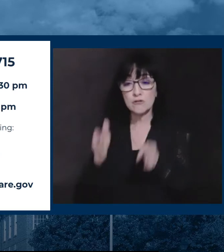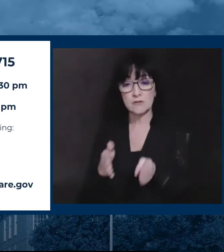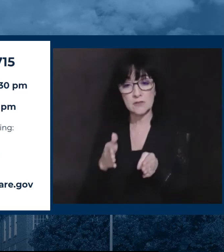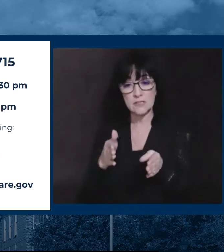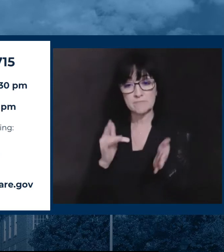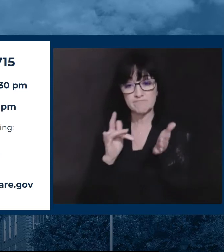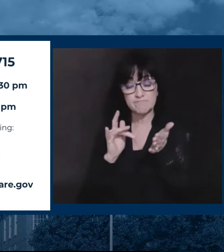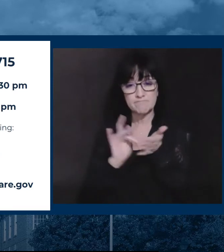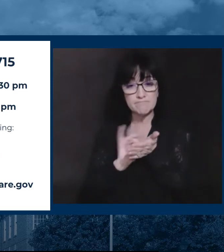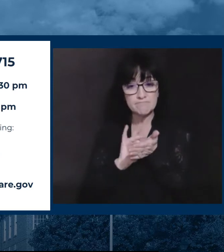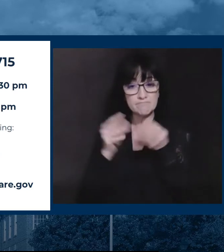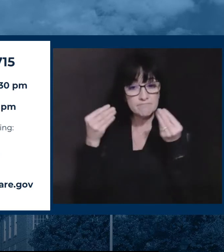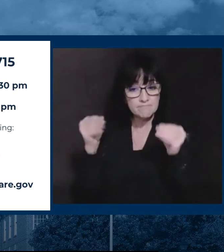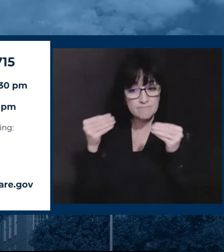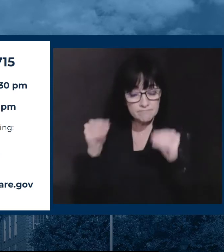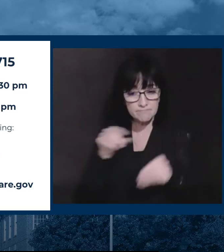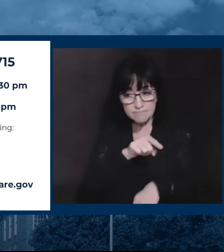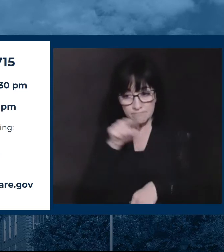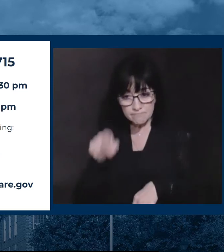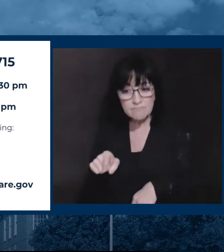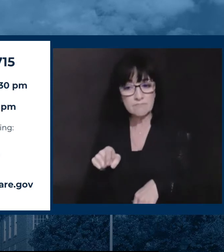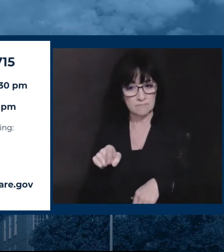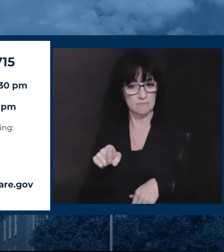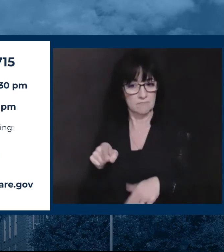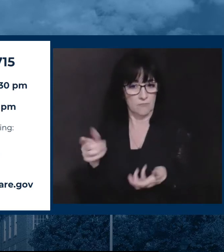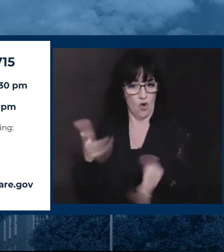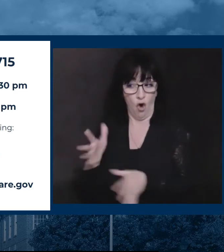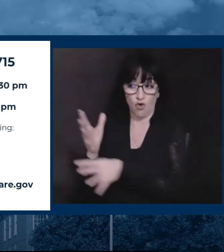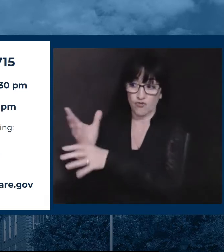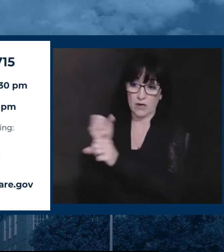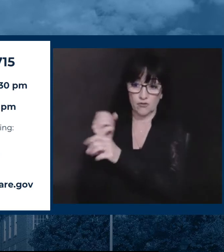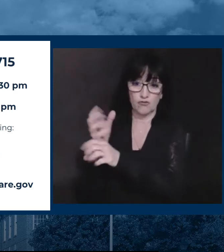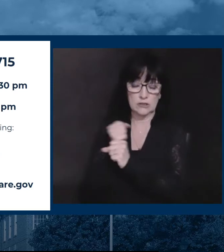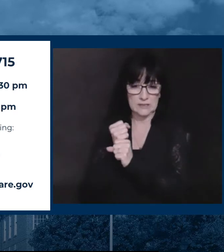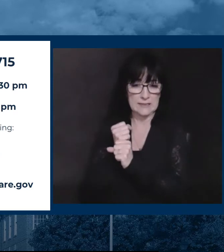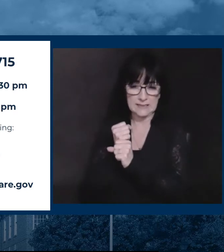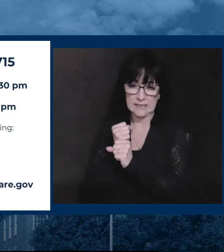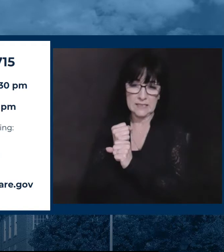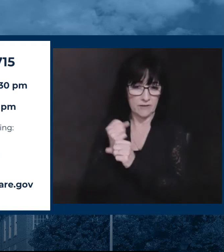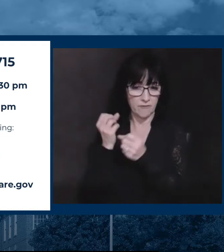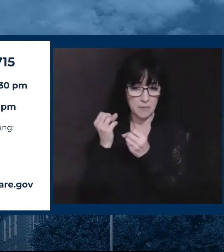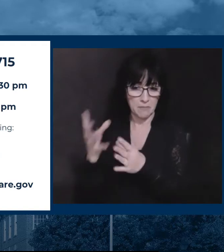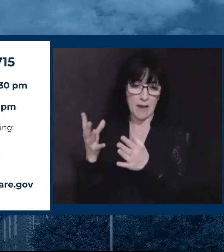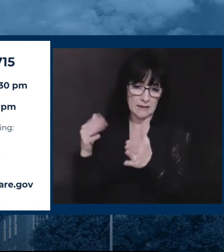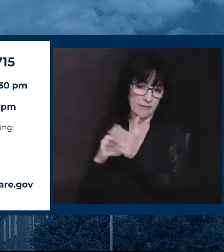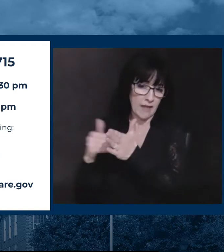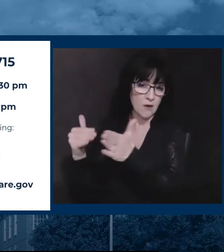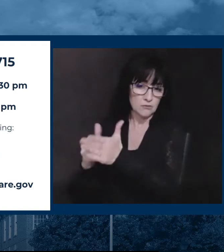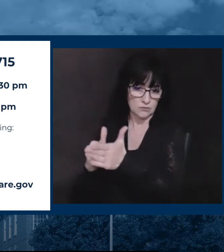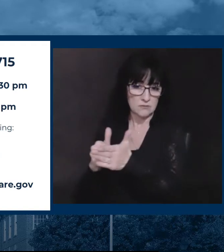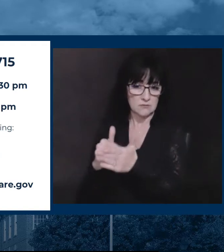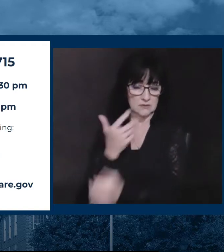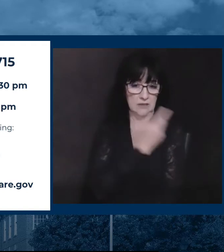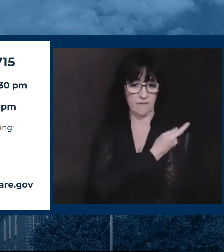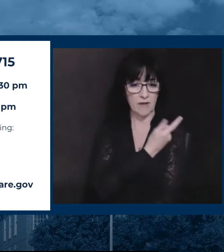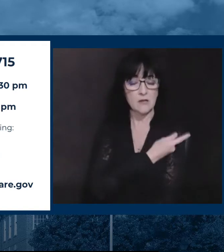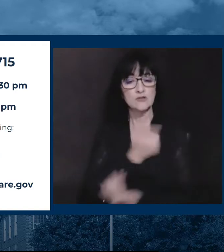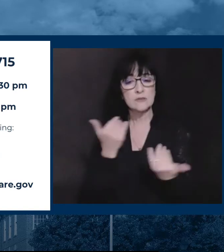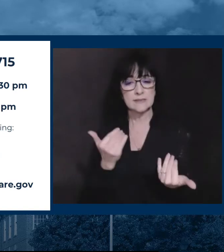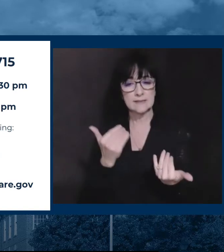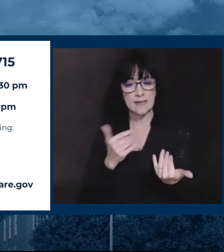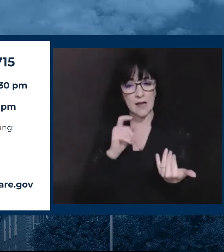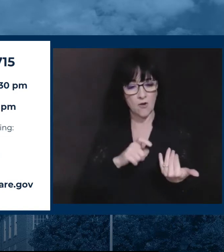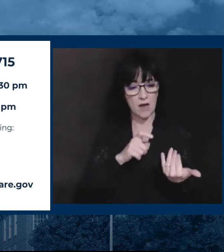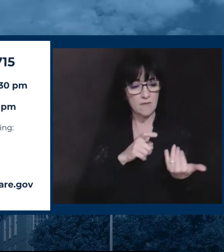of doses of vaccines. And we're also going to look at mass vaccinations on the order of the pods that Dr.